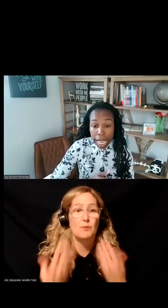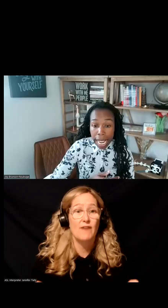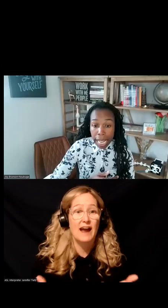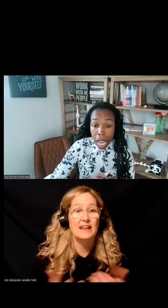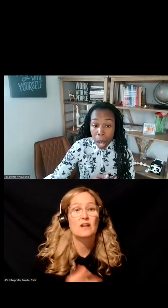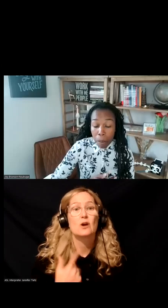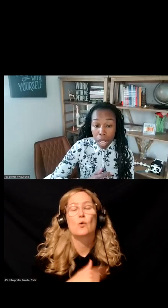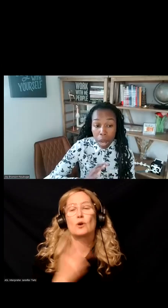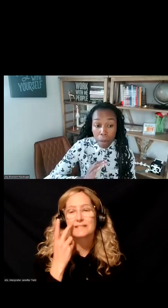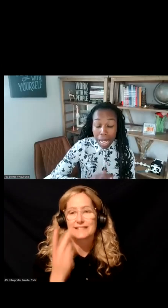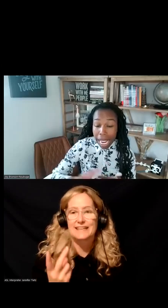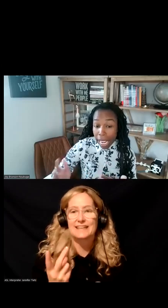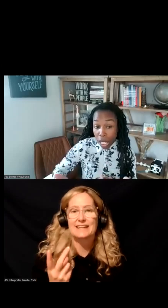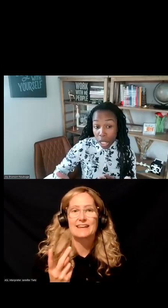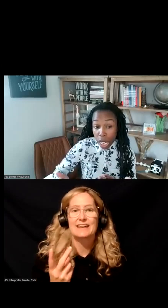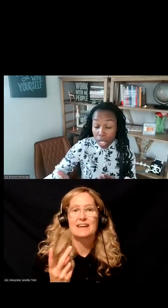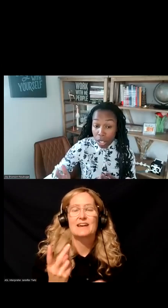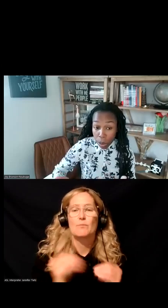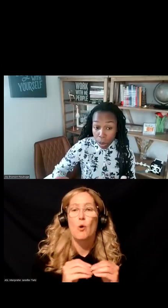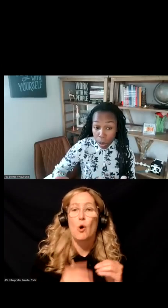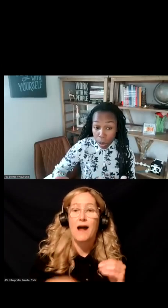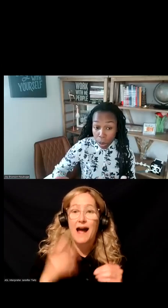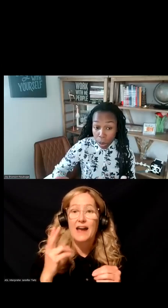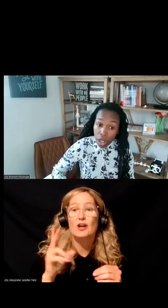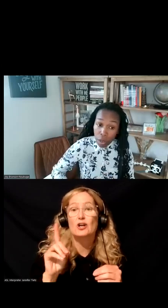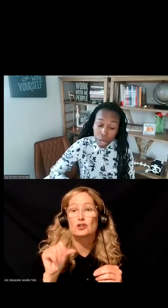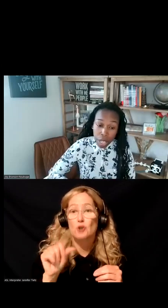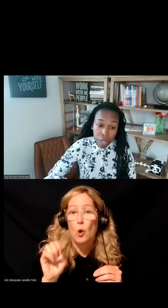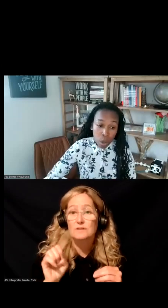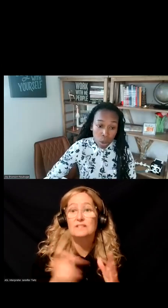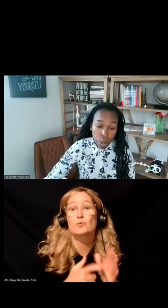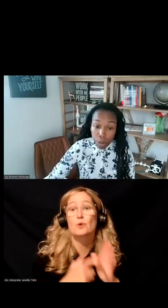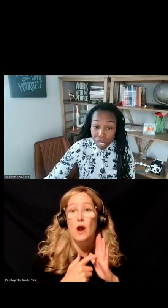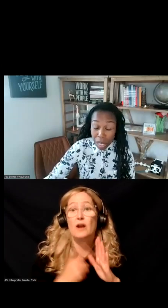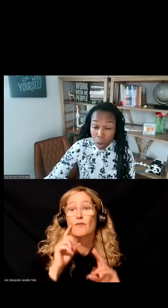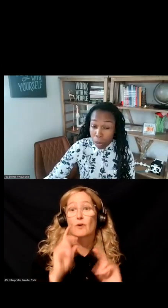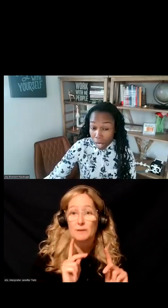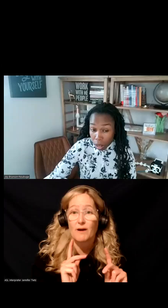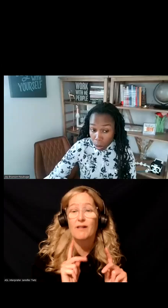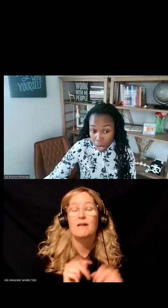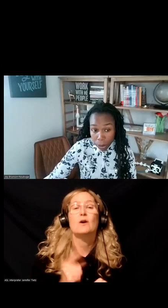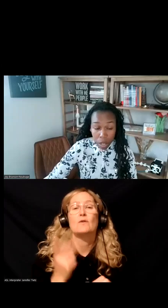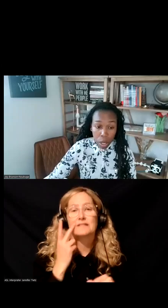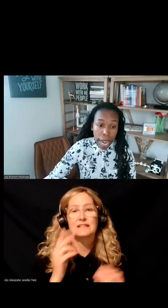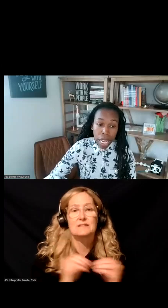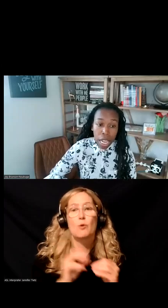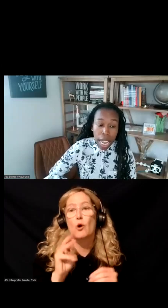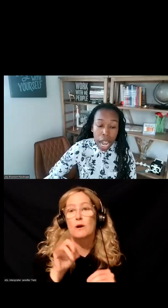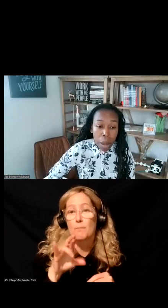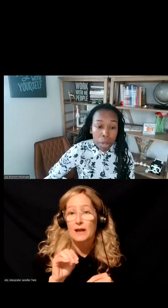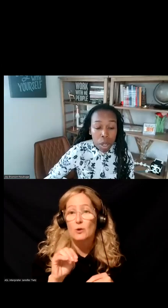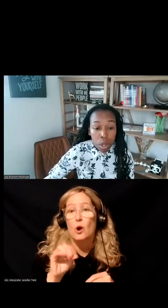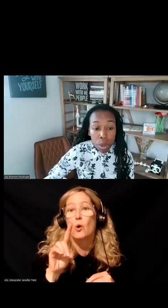We're seeing much higher doses being required for individuals. We've seen more microdosing being